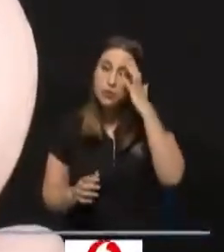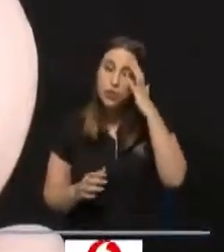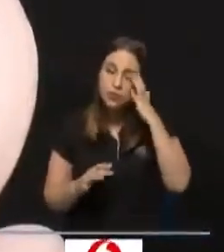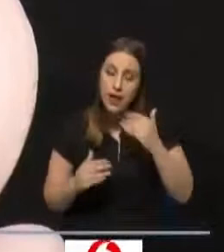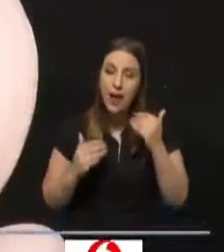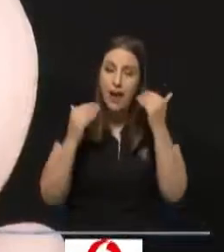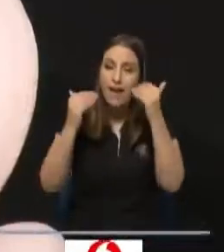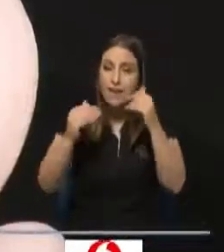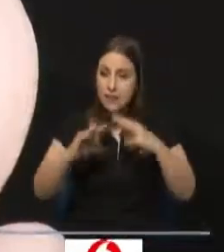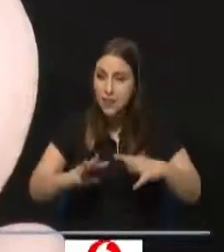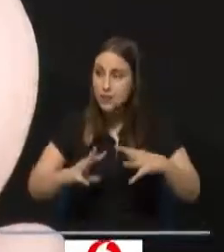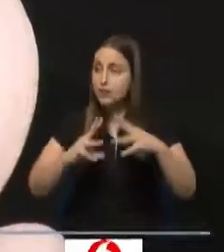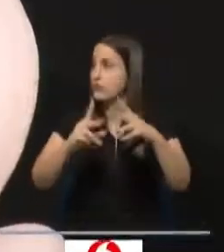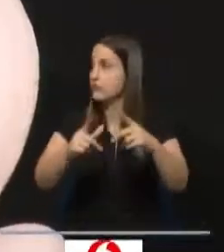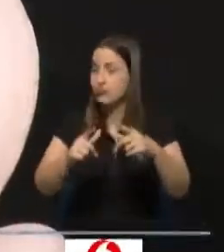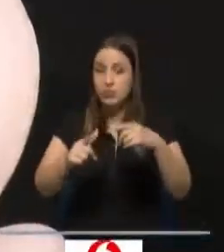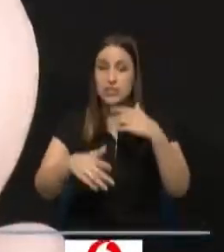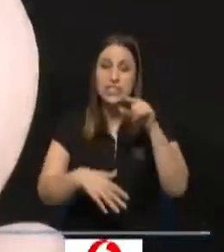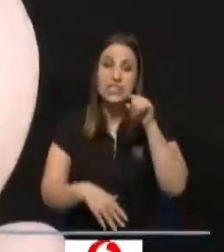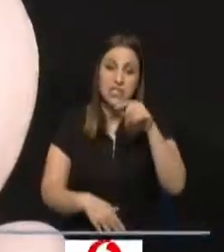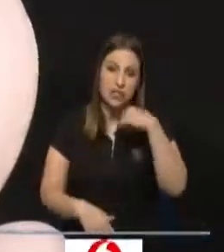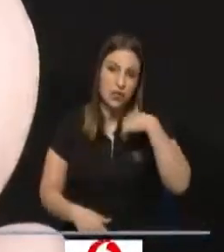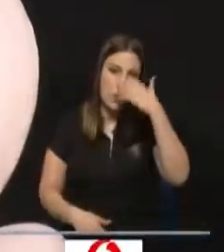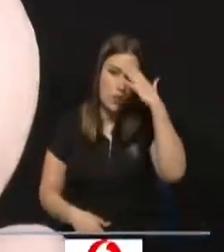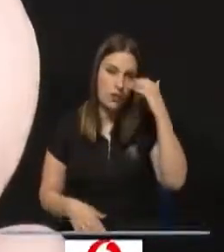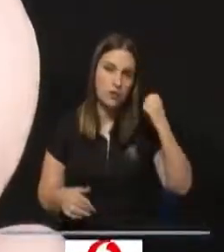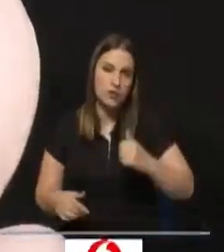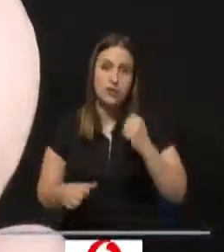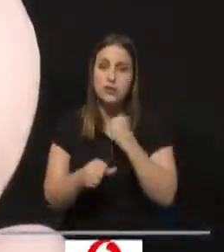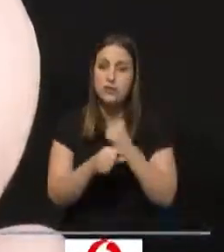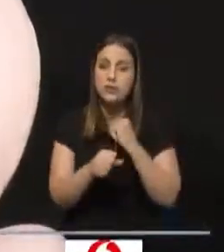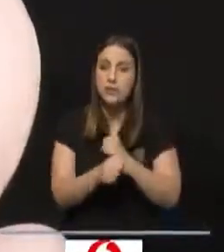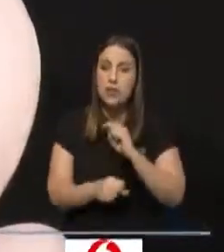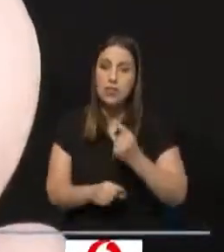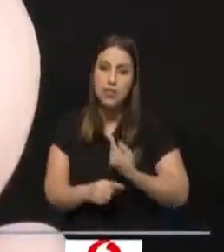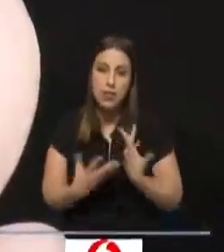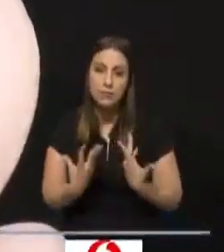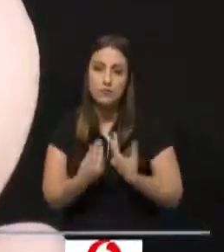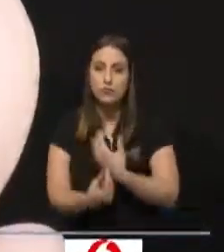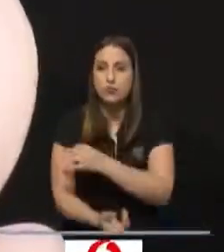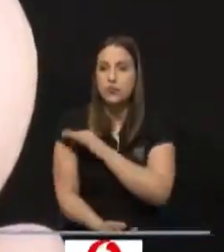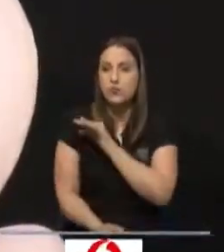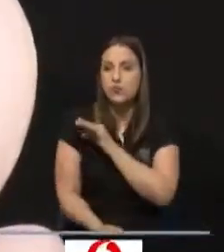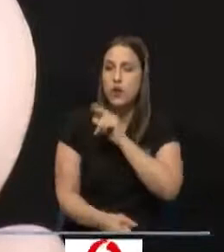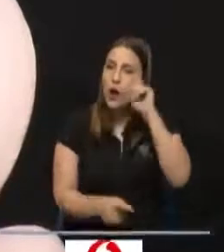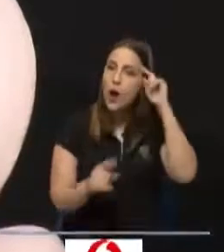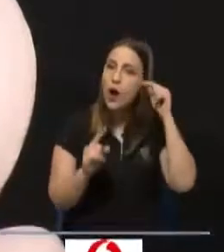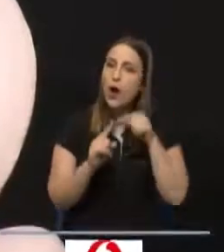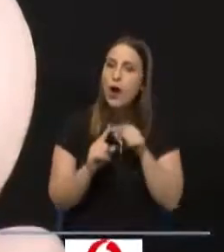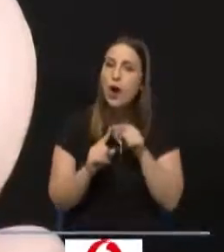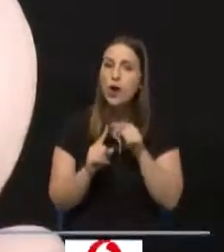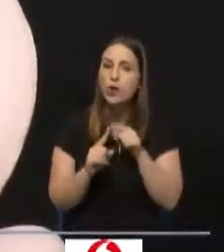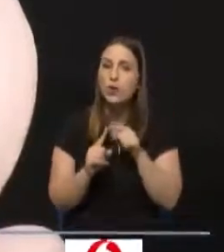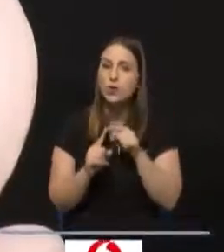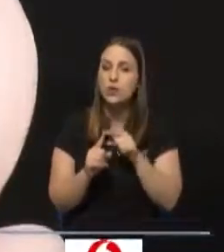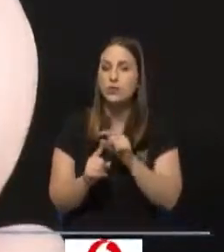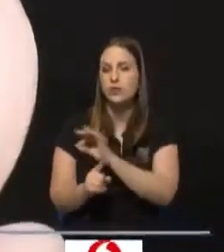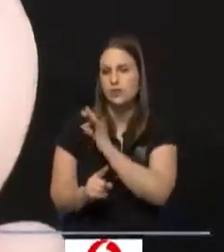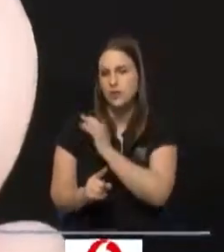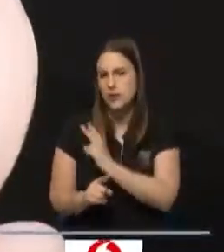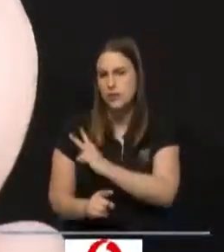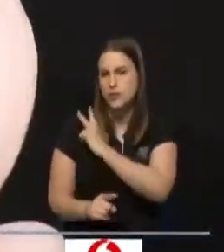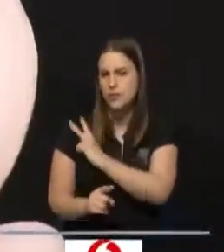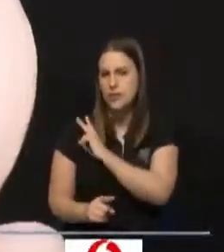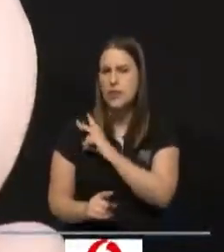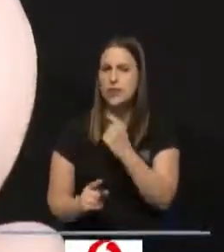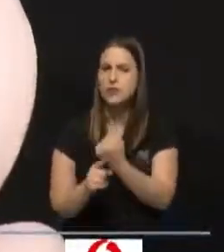but we must develop advanced skills as well. And I think that here we have the work that has to be done with the academies in order to